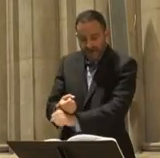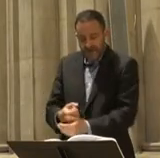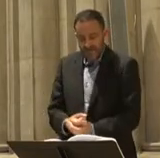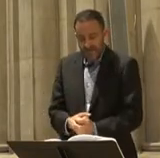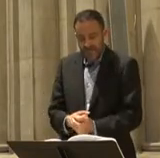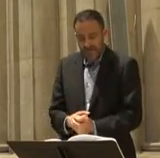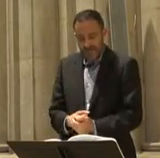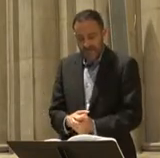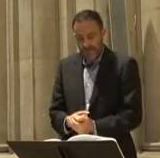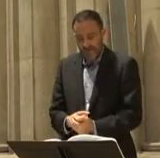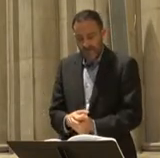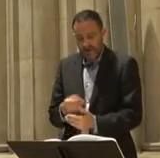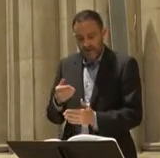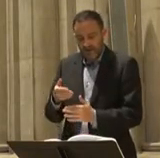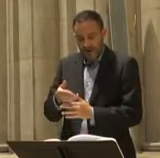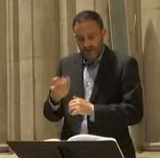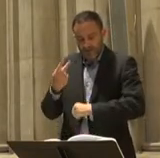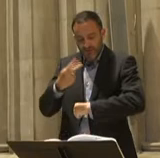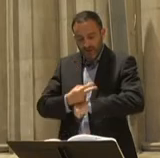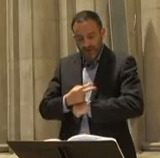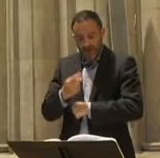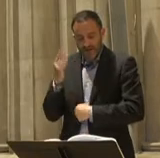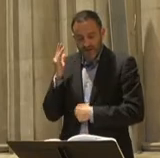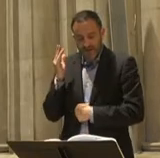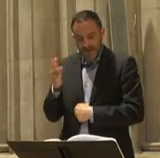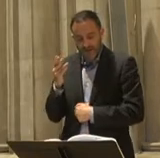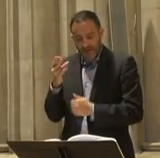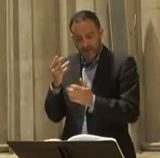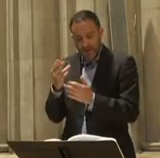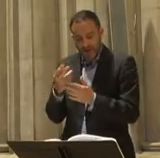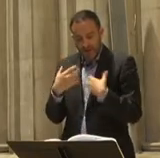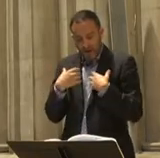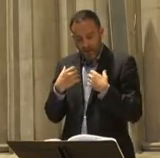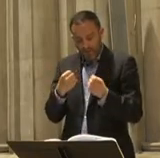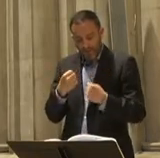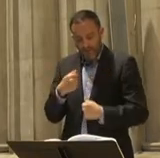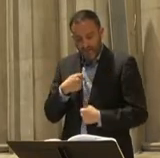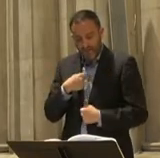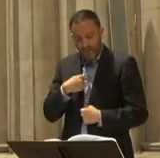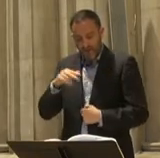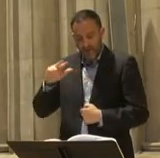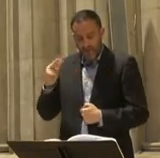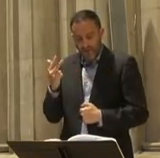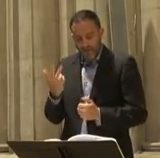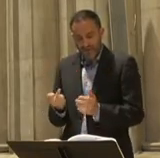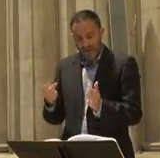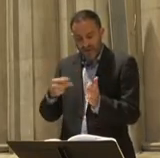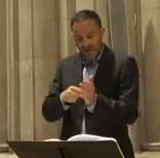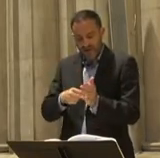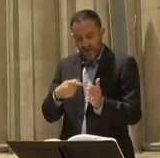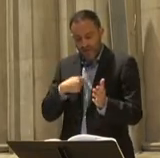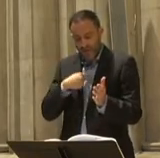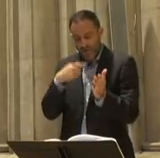bind us up. After 2 days, he will revive us. On the third